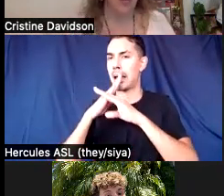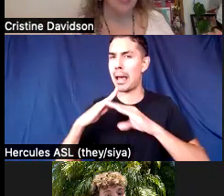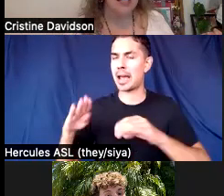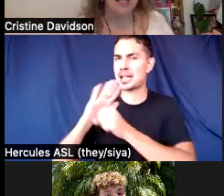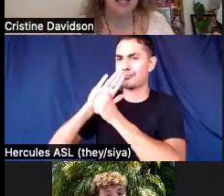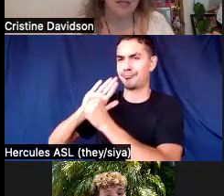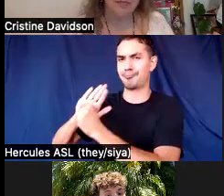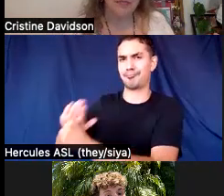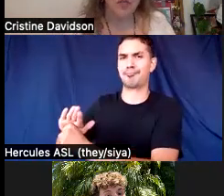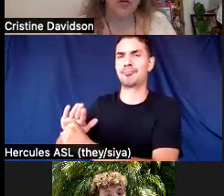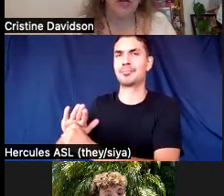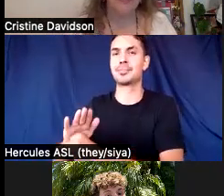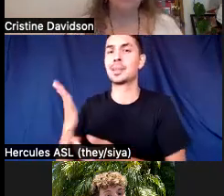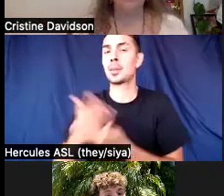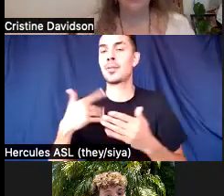our paralysis.